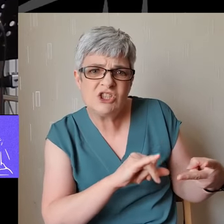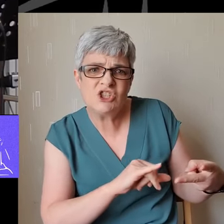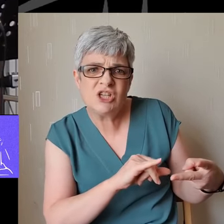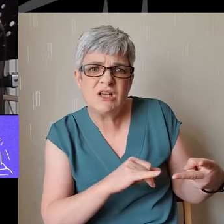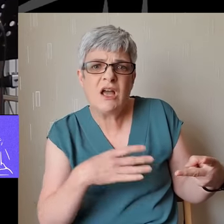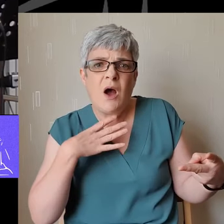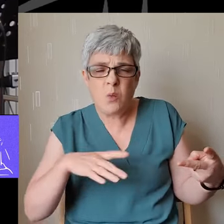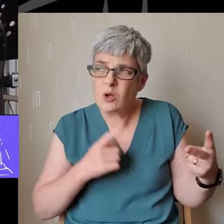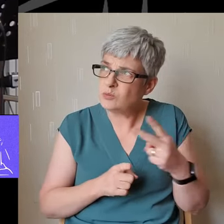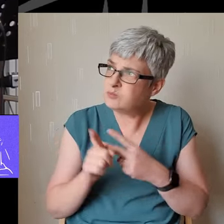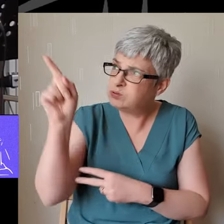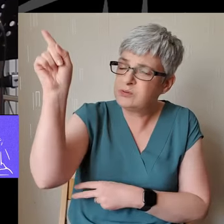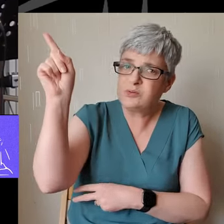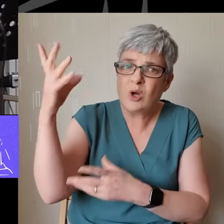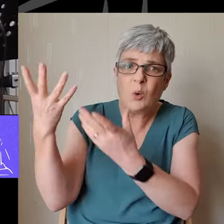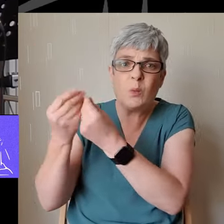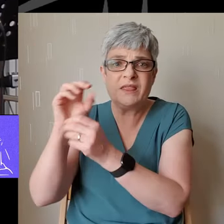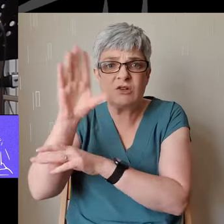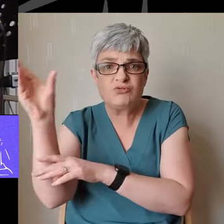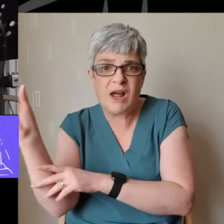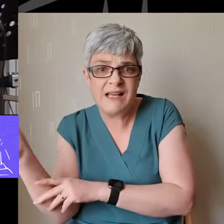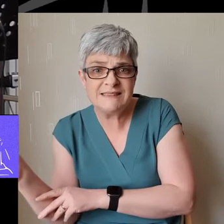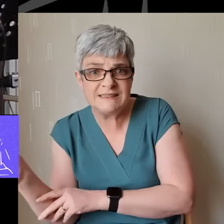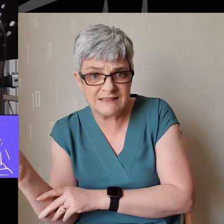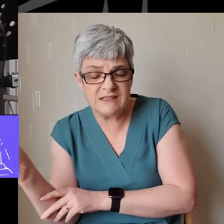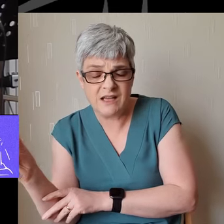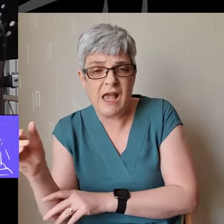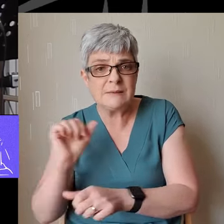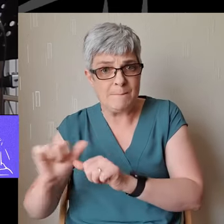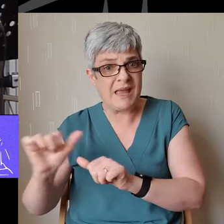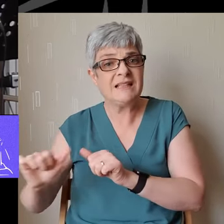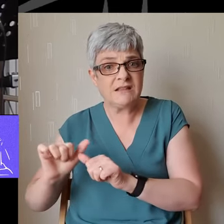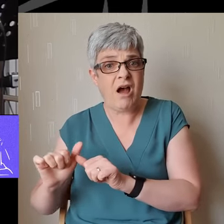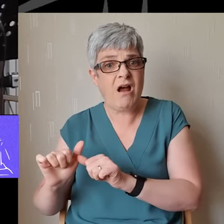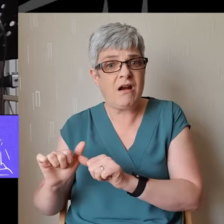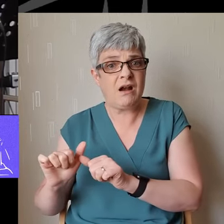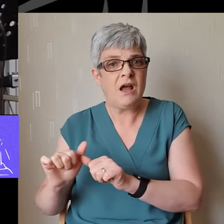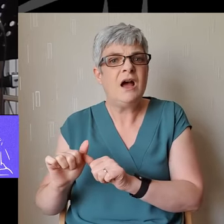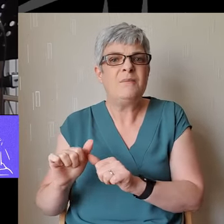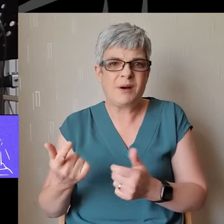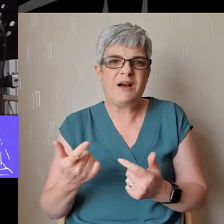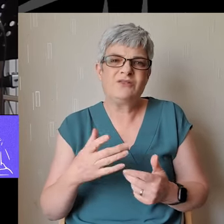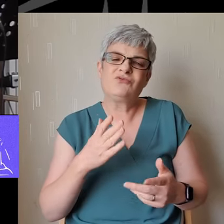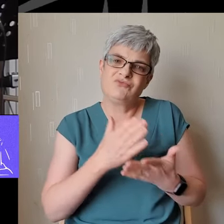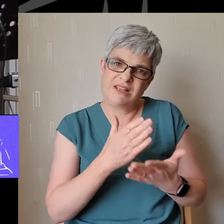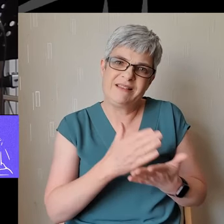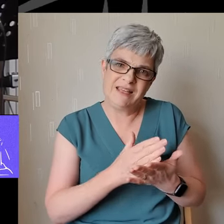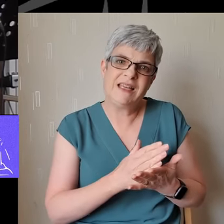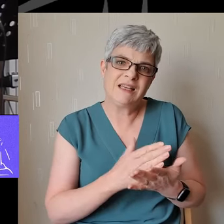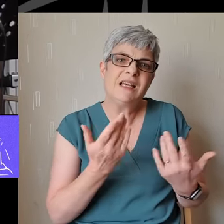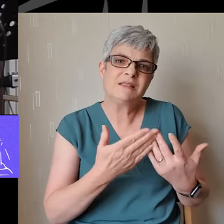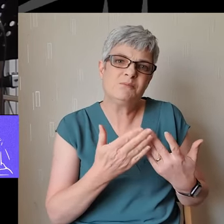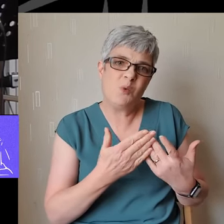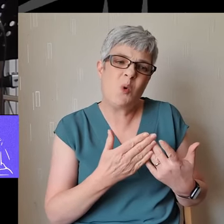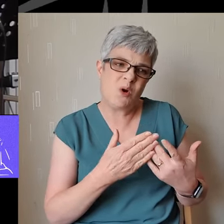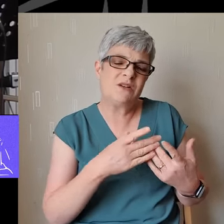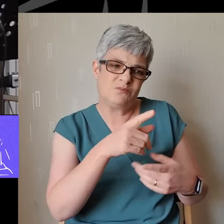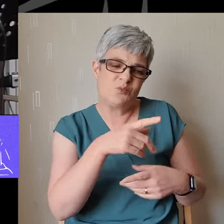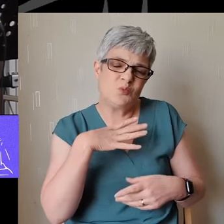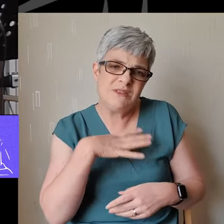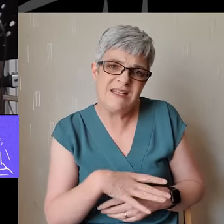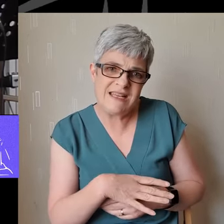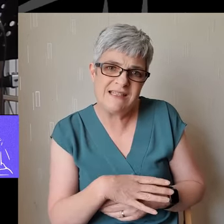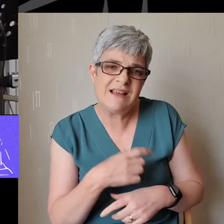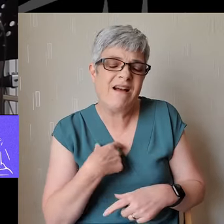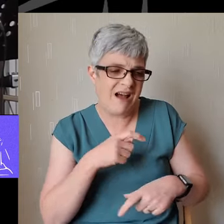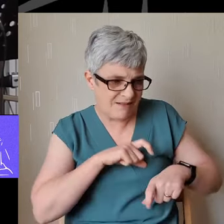desire to depart and be with Christ, which is better by far. But it is more necessary for you that I